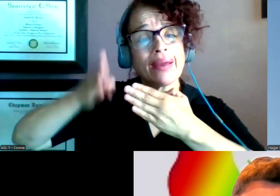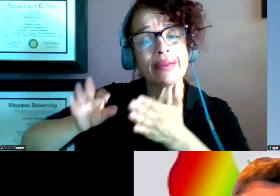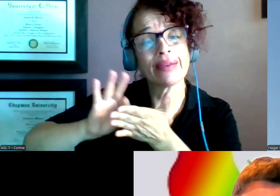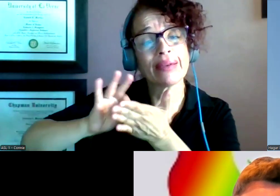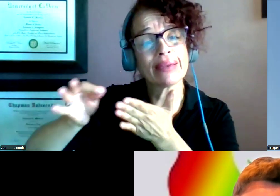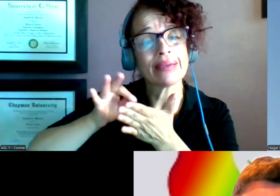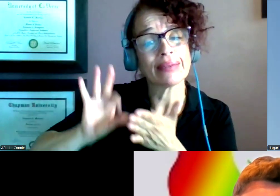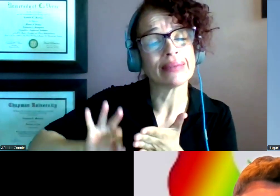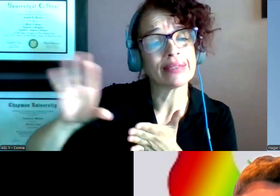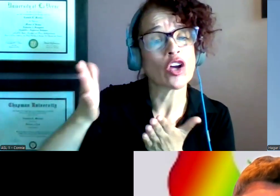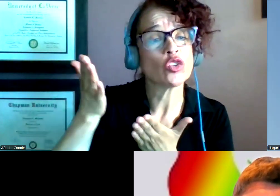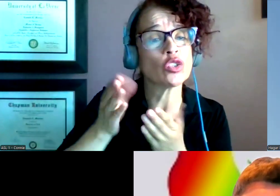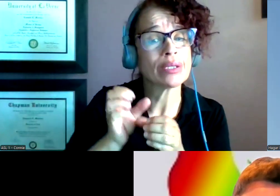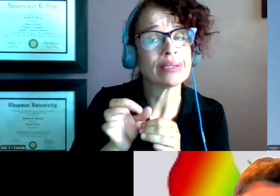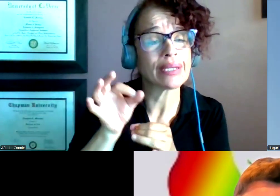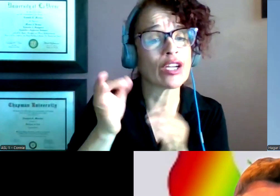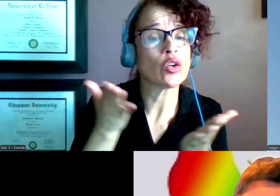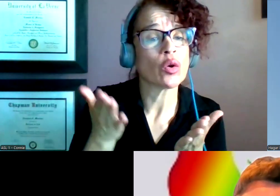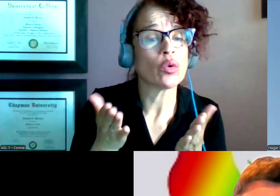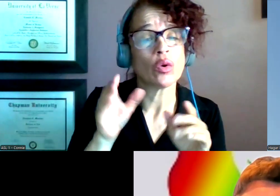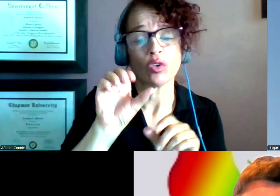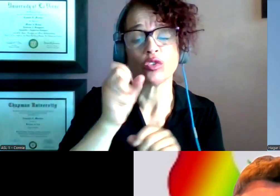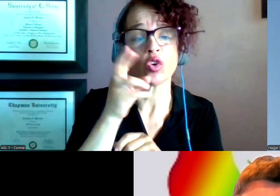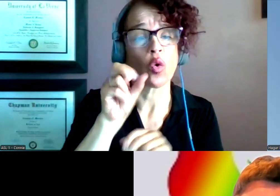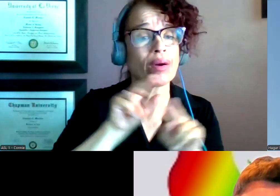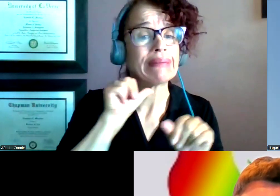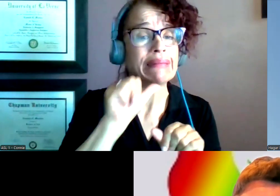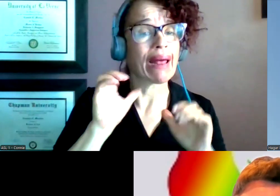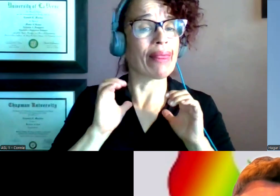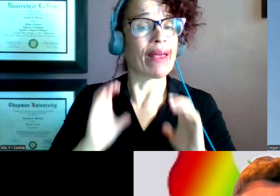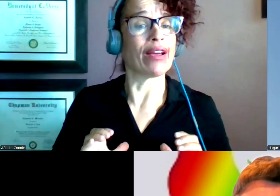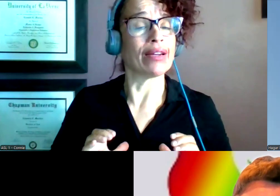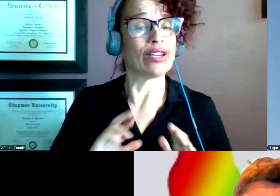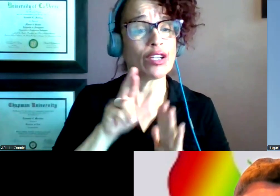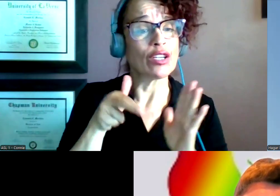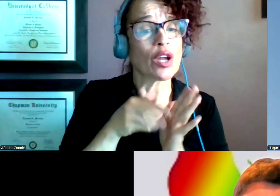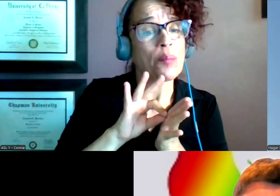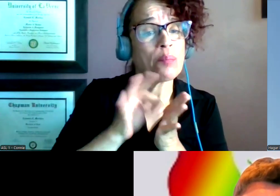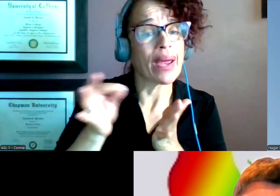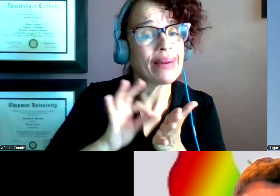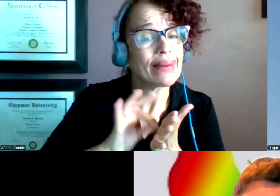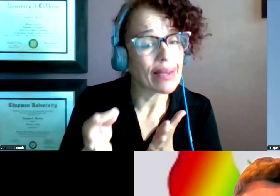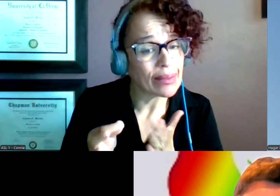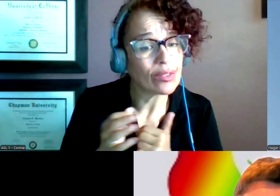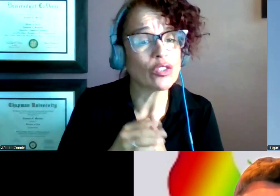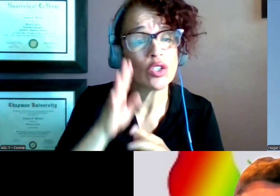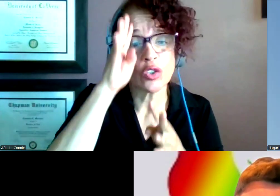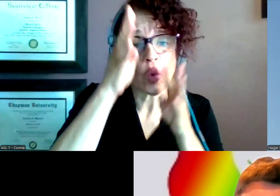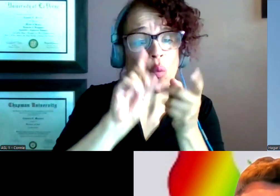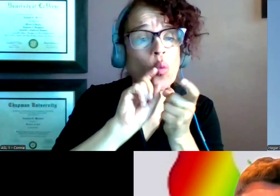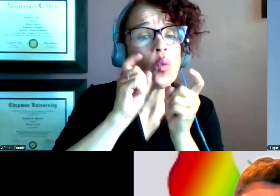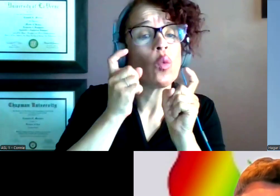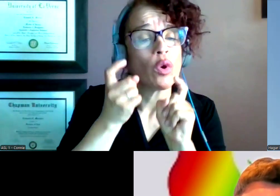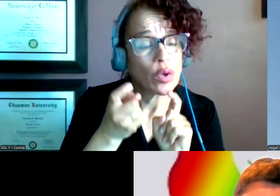Medicaid expansion services, screen out all non-citizens from enrolling in Medicaid, create changes